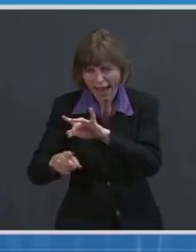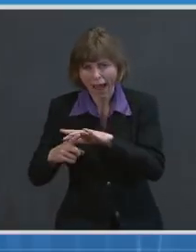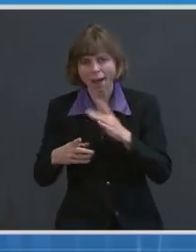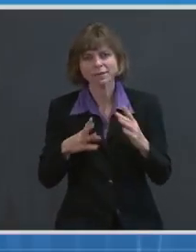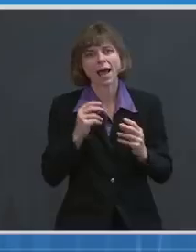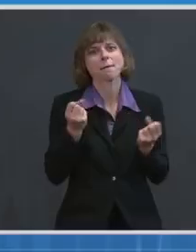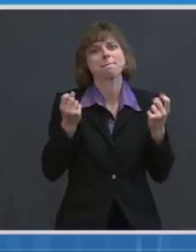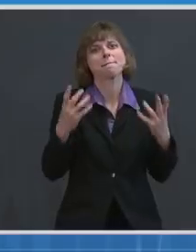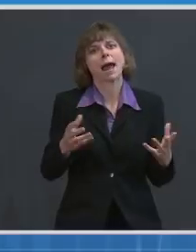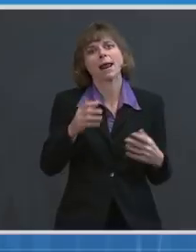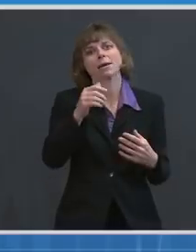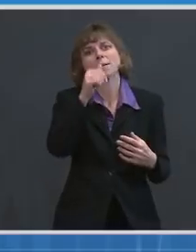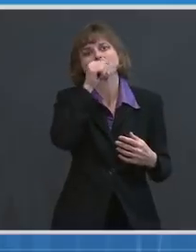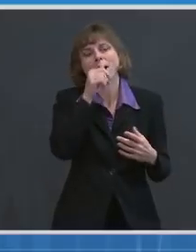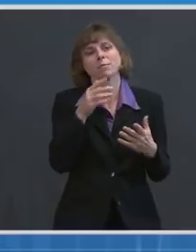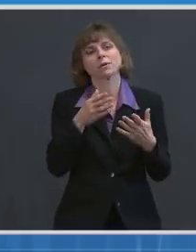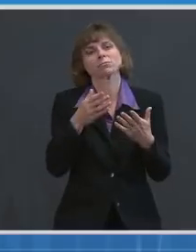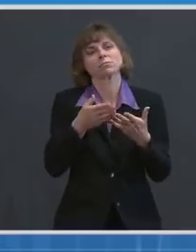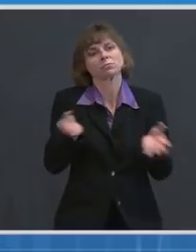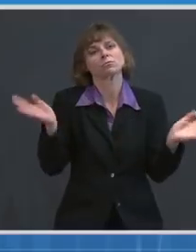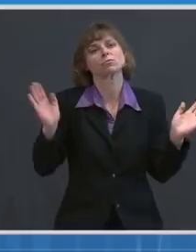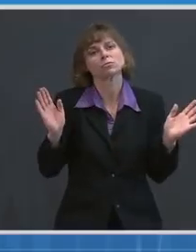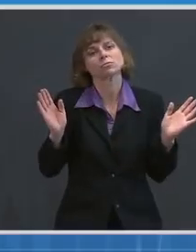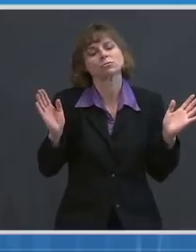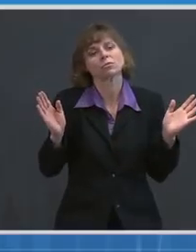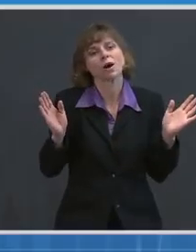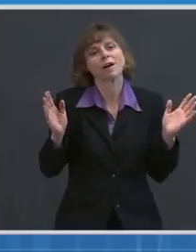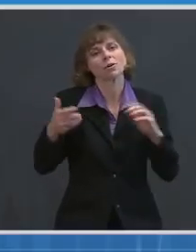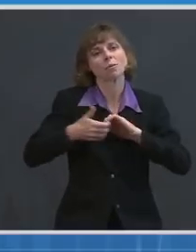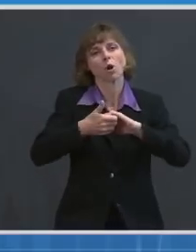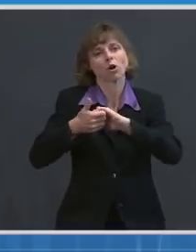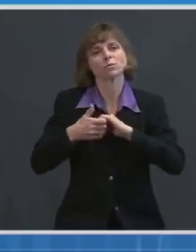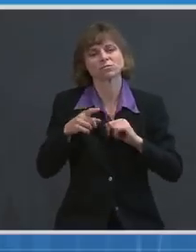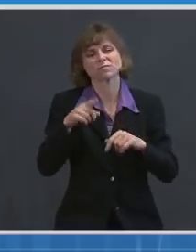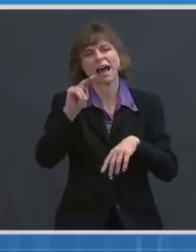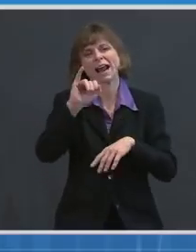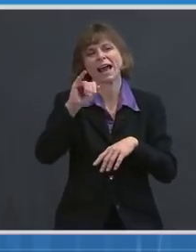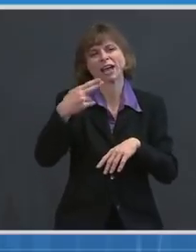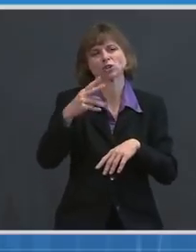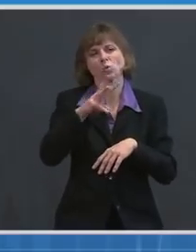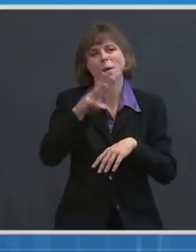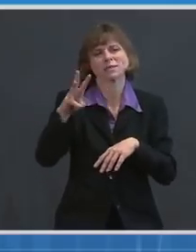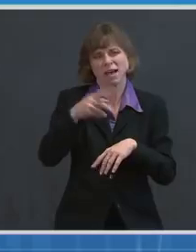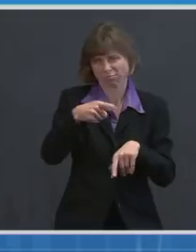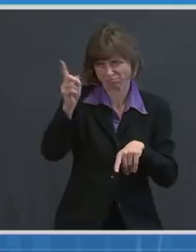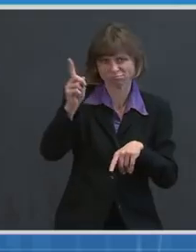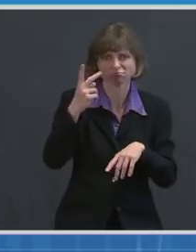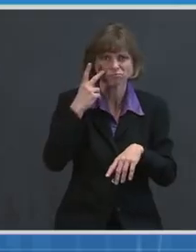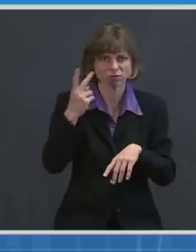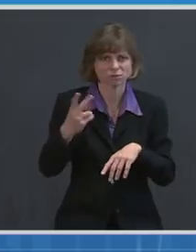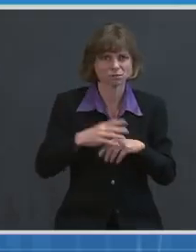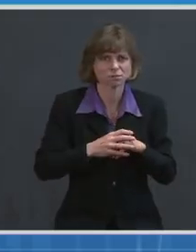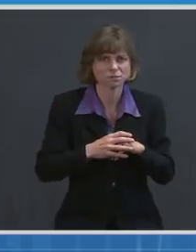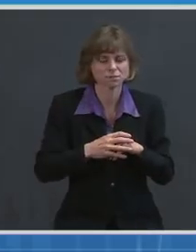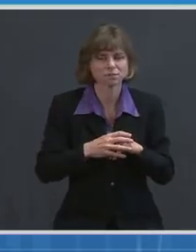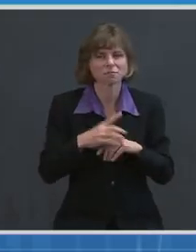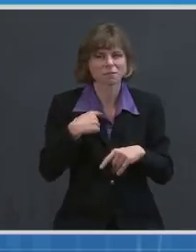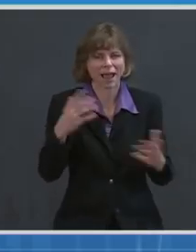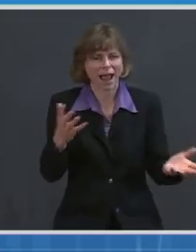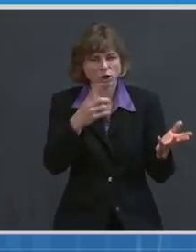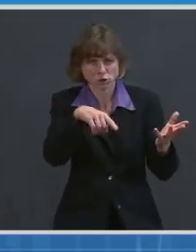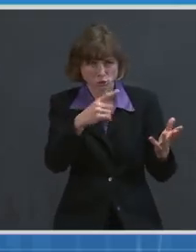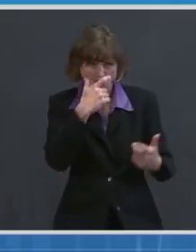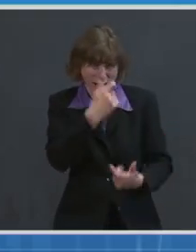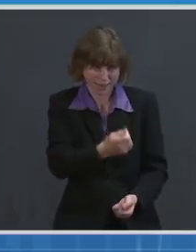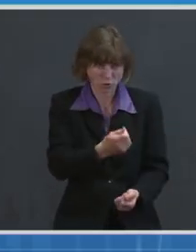public-private partnerships. You can get this on the NIH website, and I encourage you, for those who have any interest in it, to take a look at that,